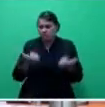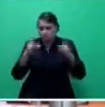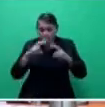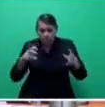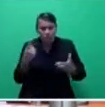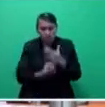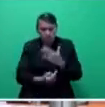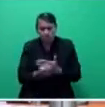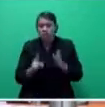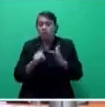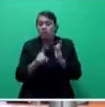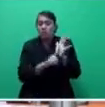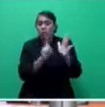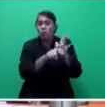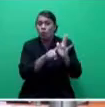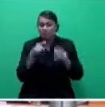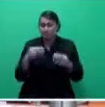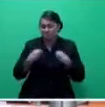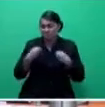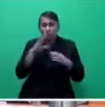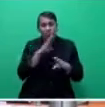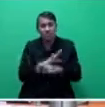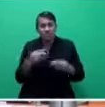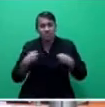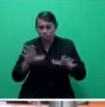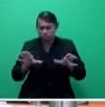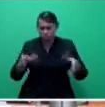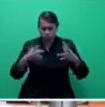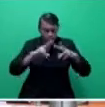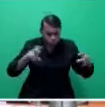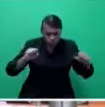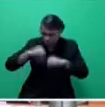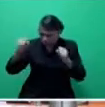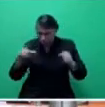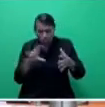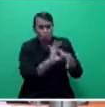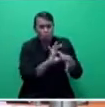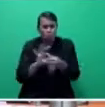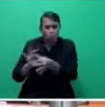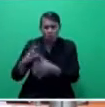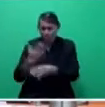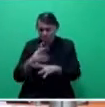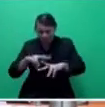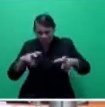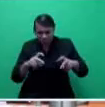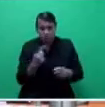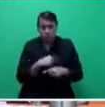ILO, through the other agencies that are carrying out the surveys for us, Mr. Speaker. So we'll have a much better